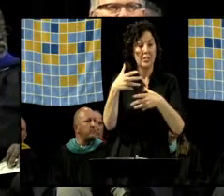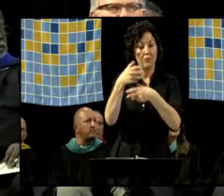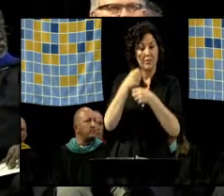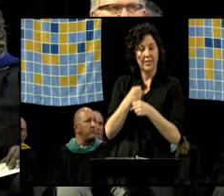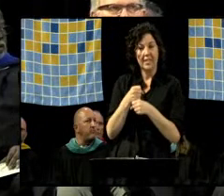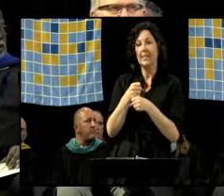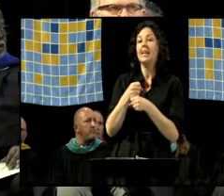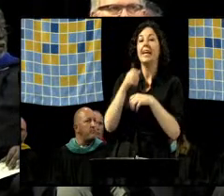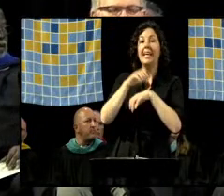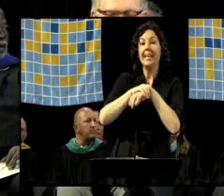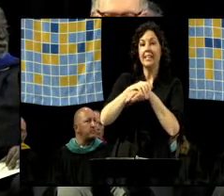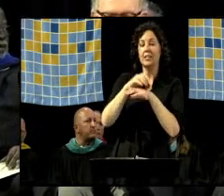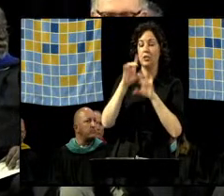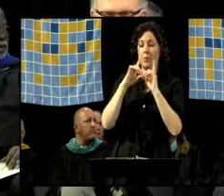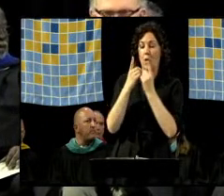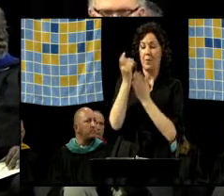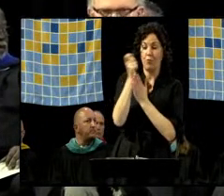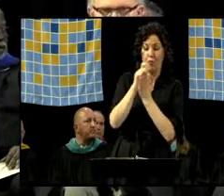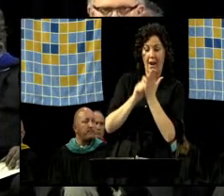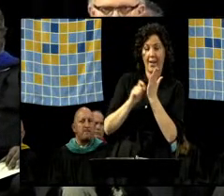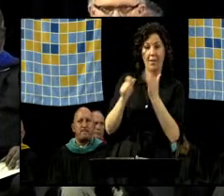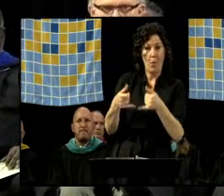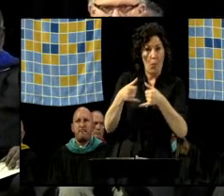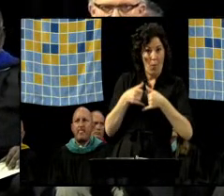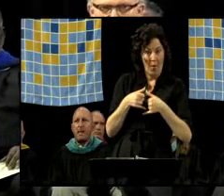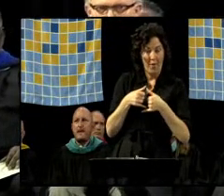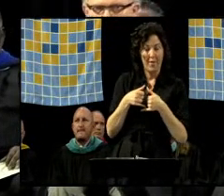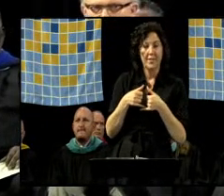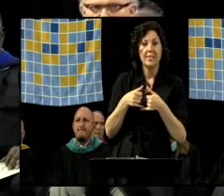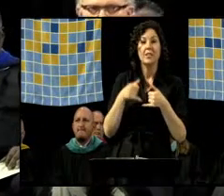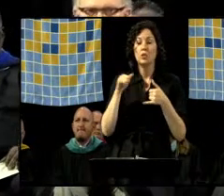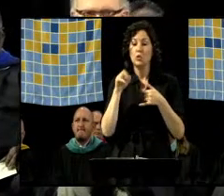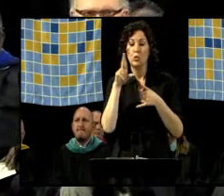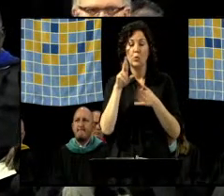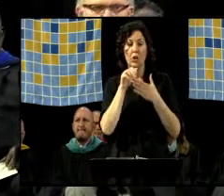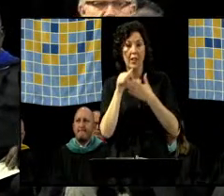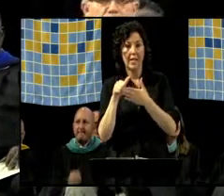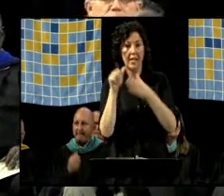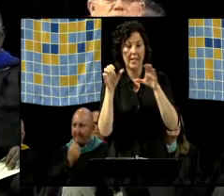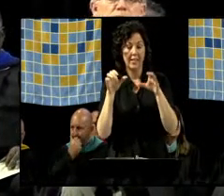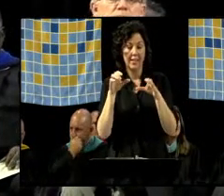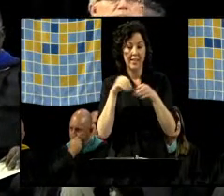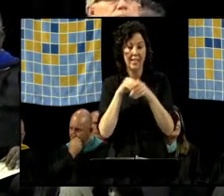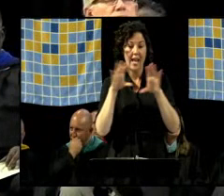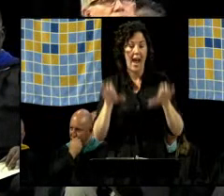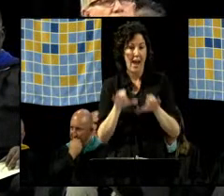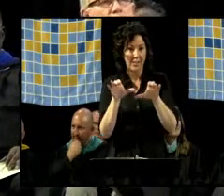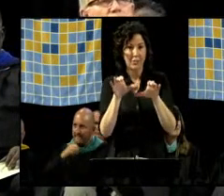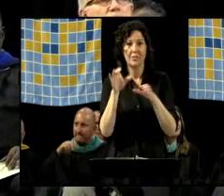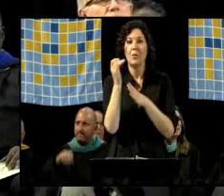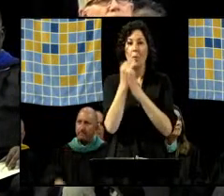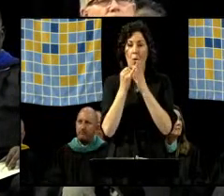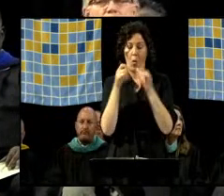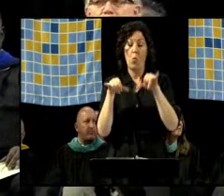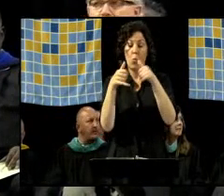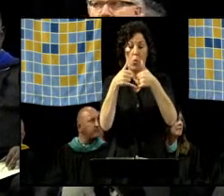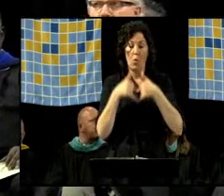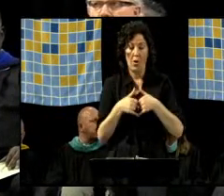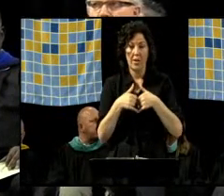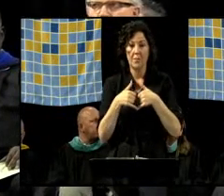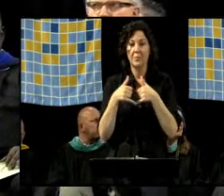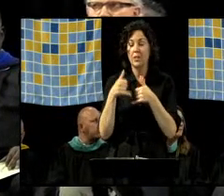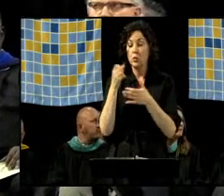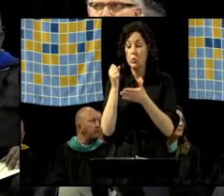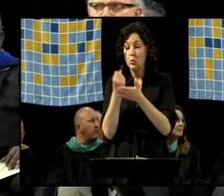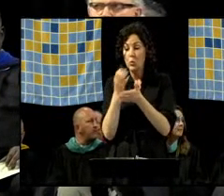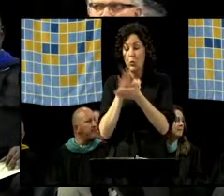School English Department Writing Award, Junior League Leaders in Action Award, United States Marine Corps Scholastic Excellence